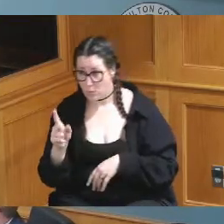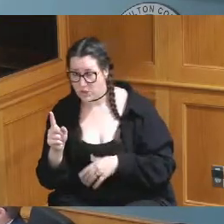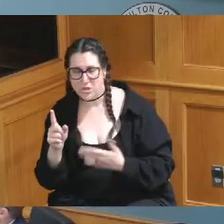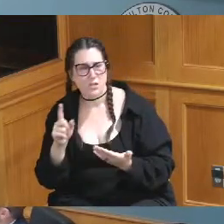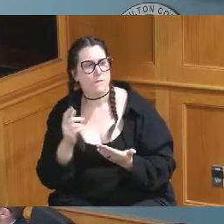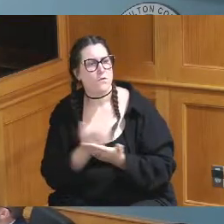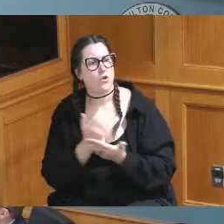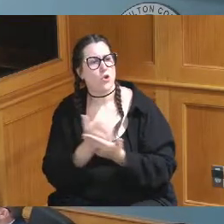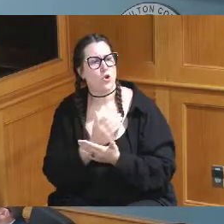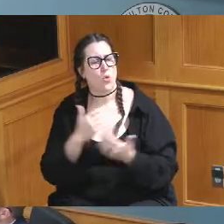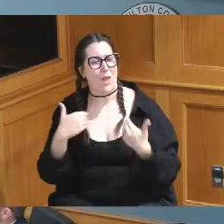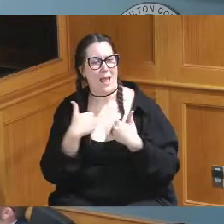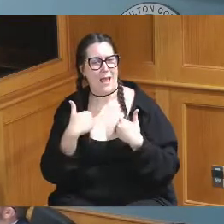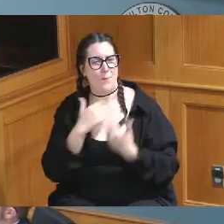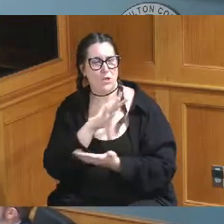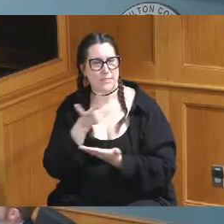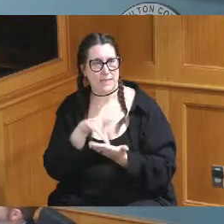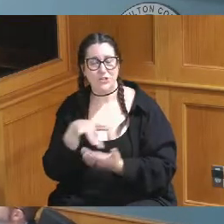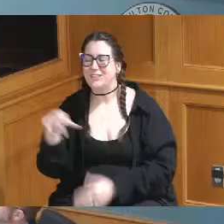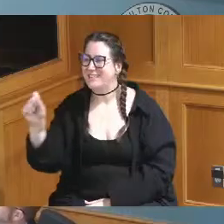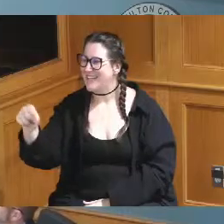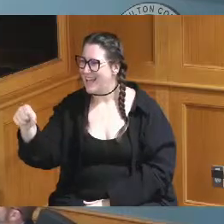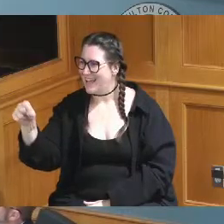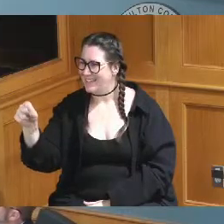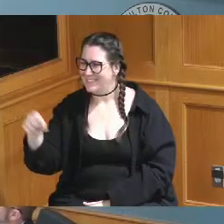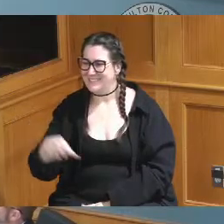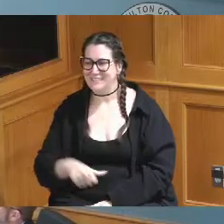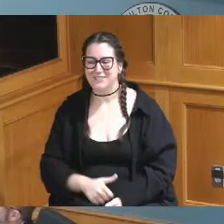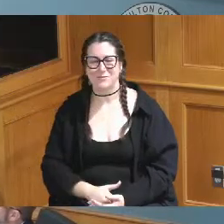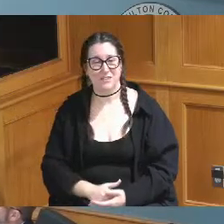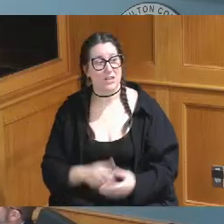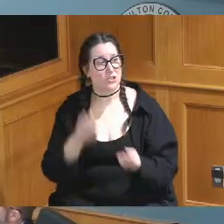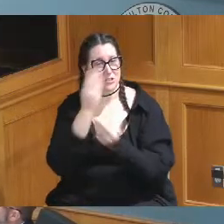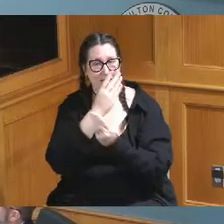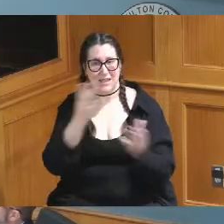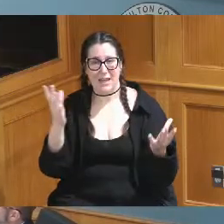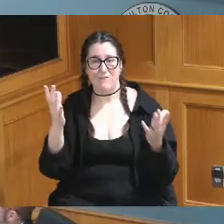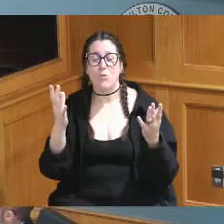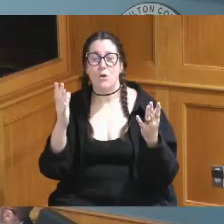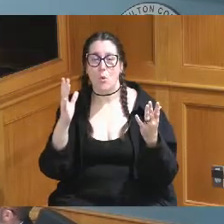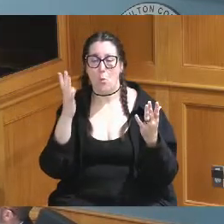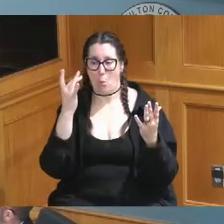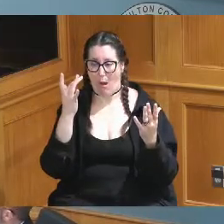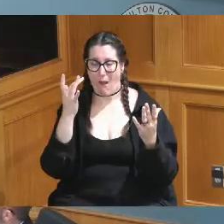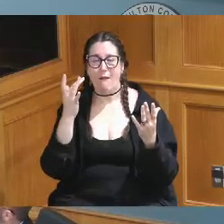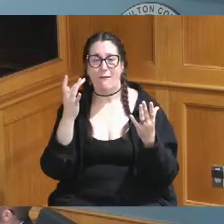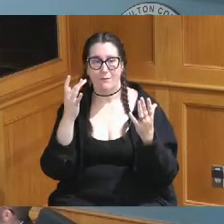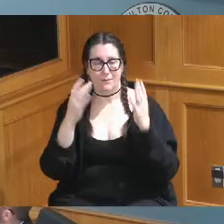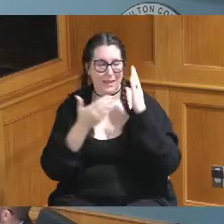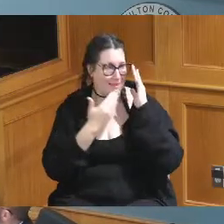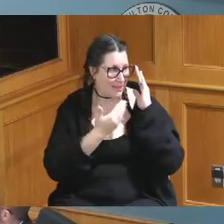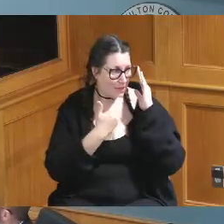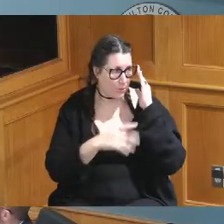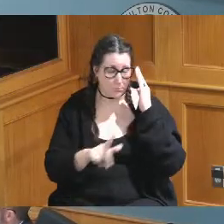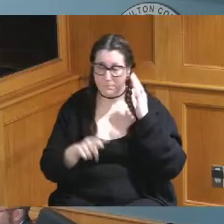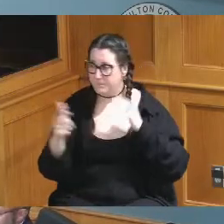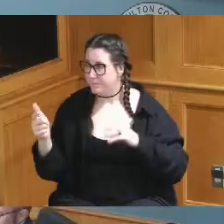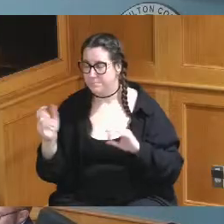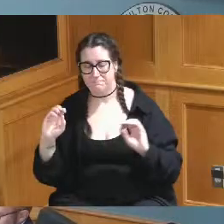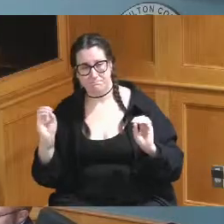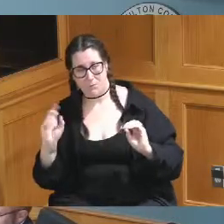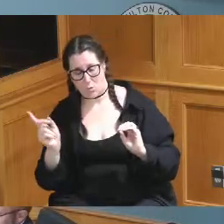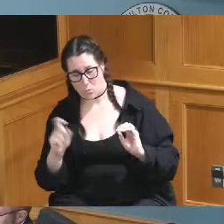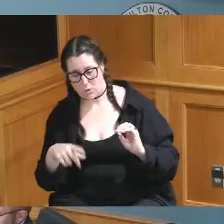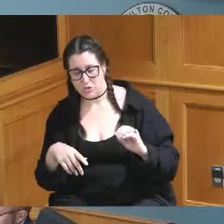new animal center that we're It is. trying to open. So just to let the residents know. Thank you. Commissioner Reese? No question. All